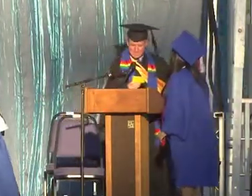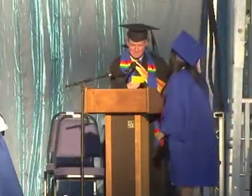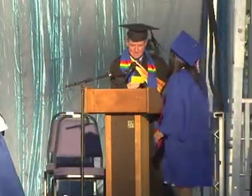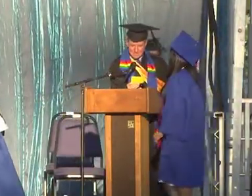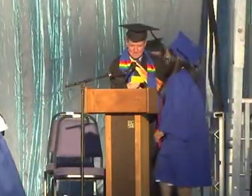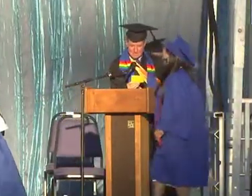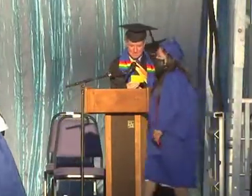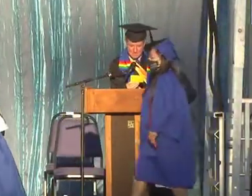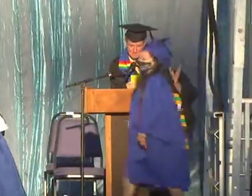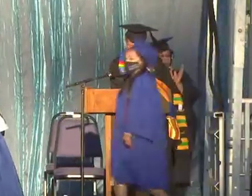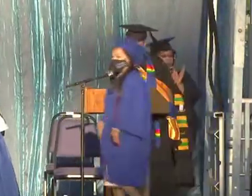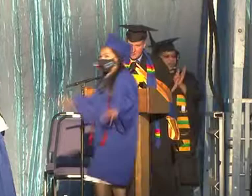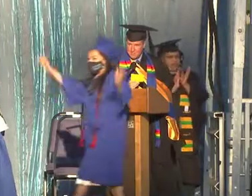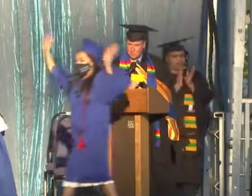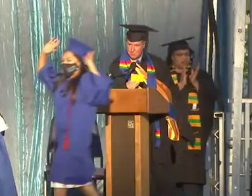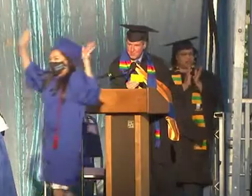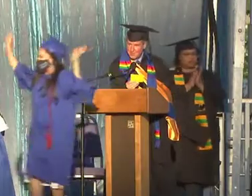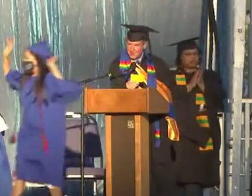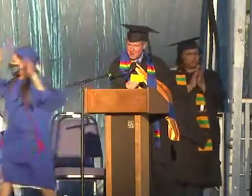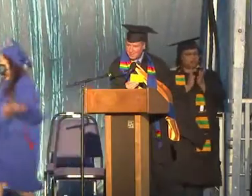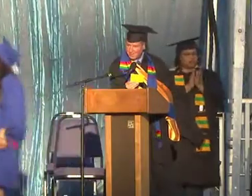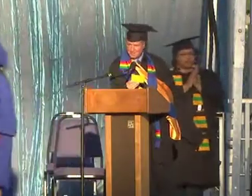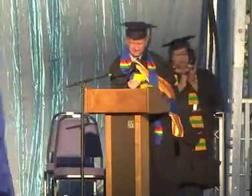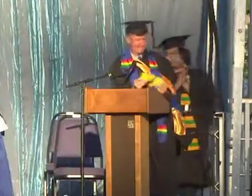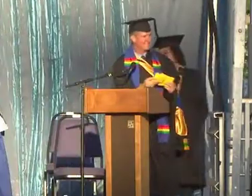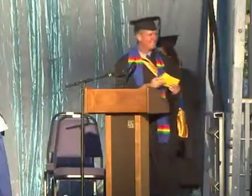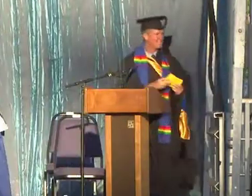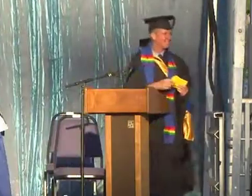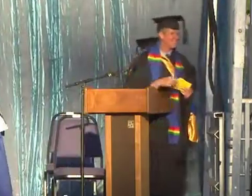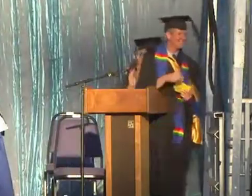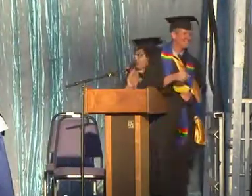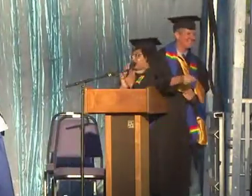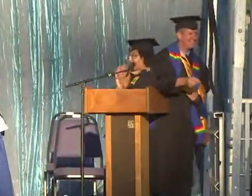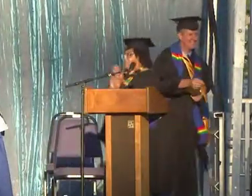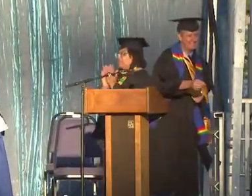Beatrice Dominguez with merit with honors.